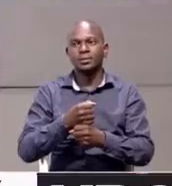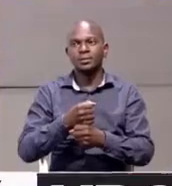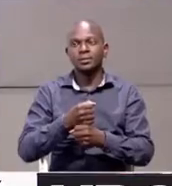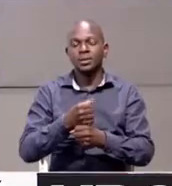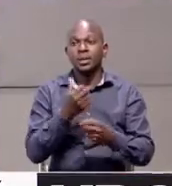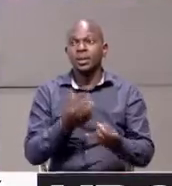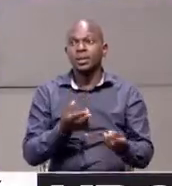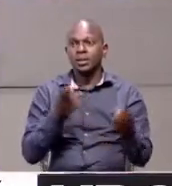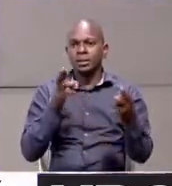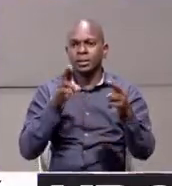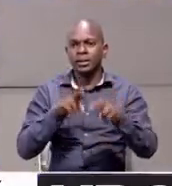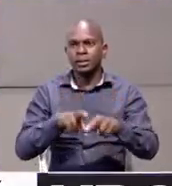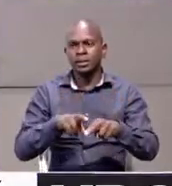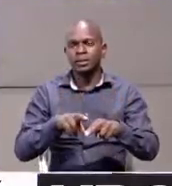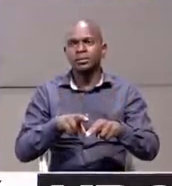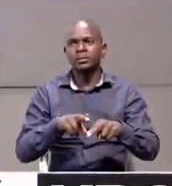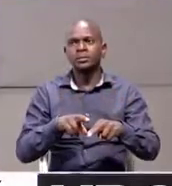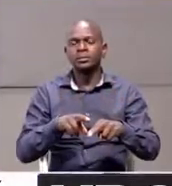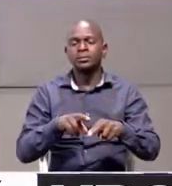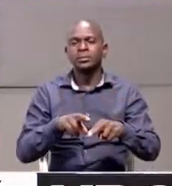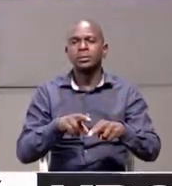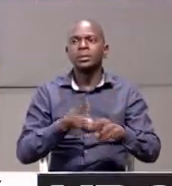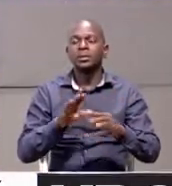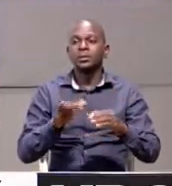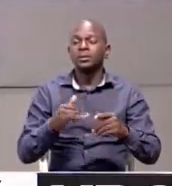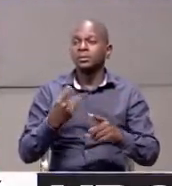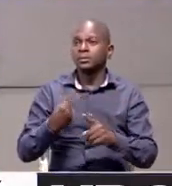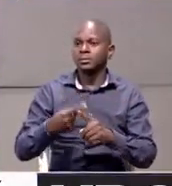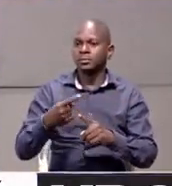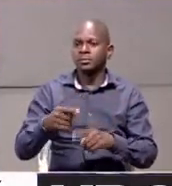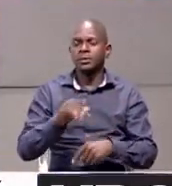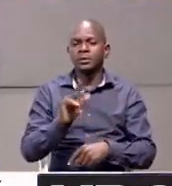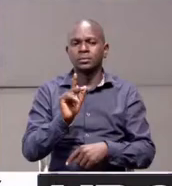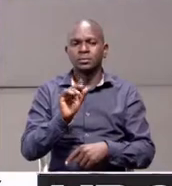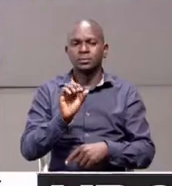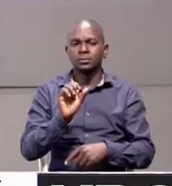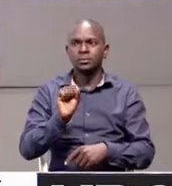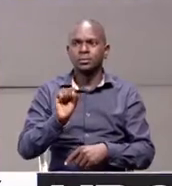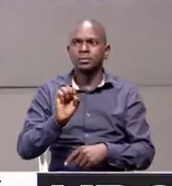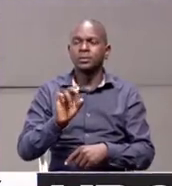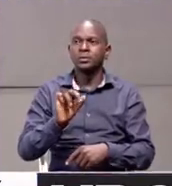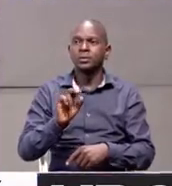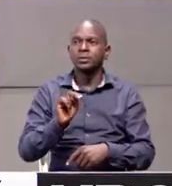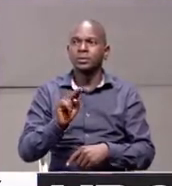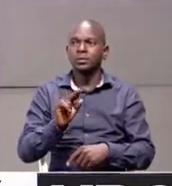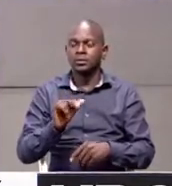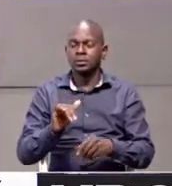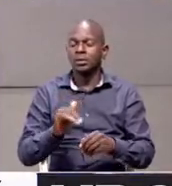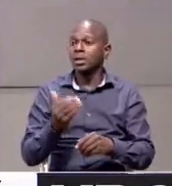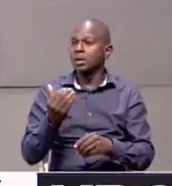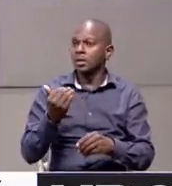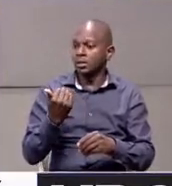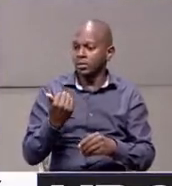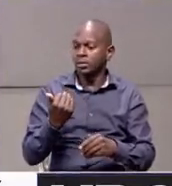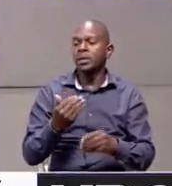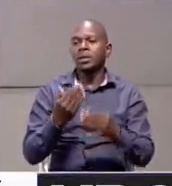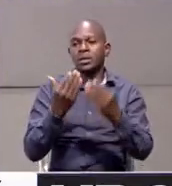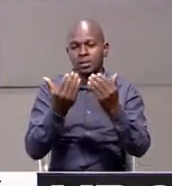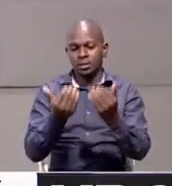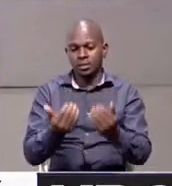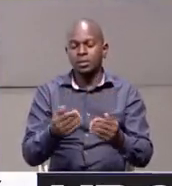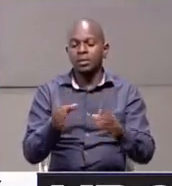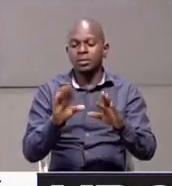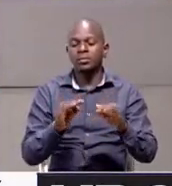The event held at Serena Hotel in Kampala attracted top government officials, both former and current,